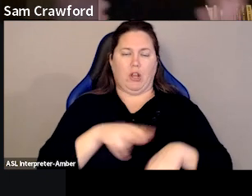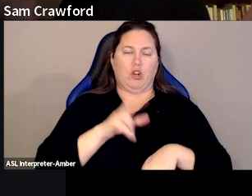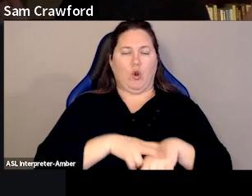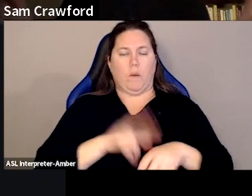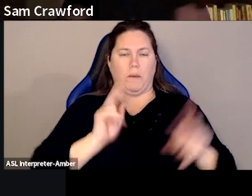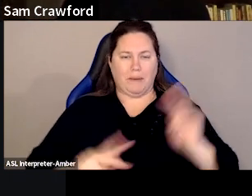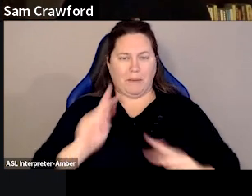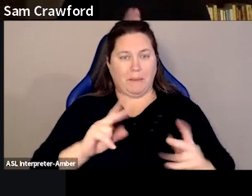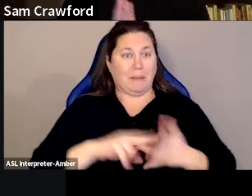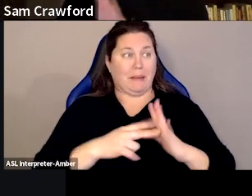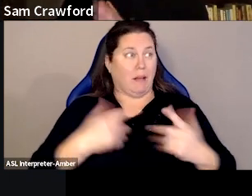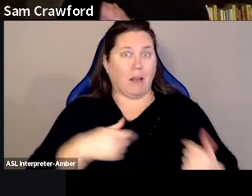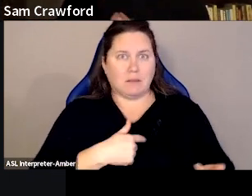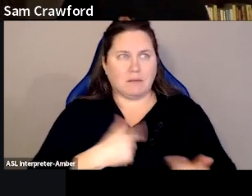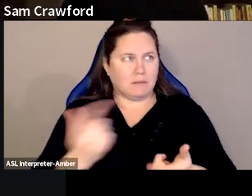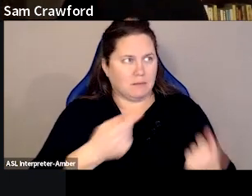like us, people to make